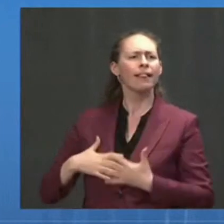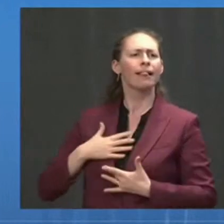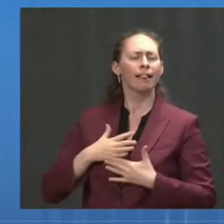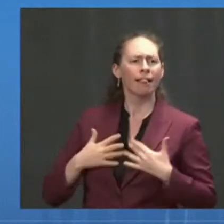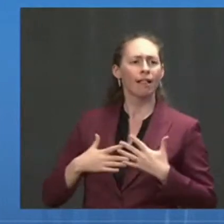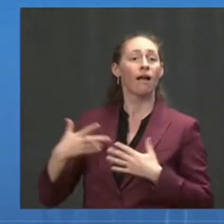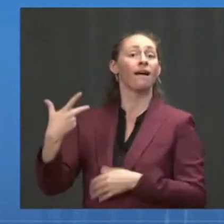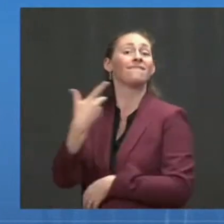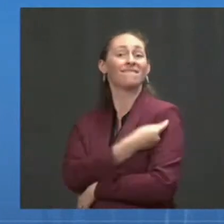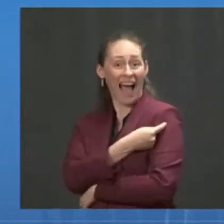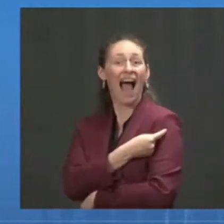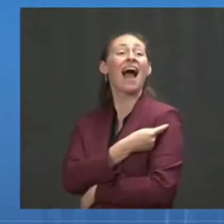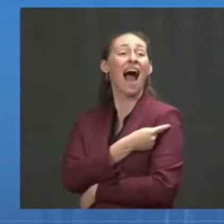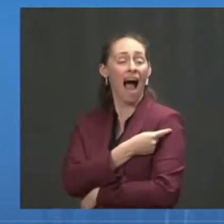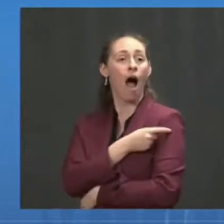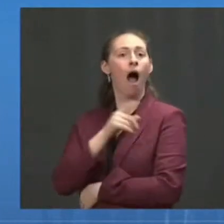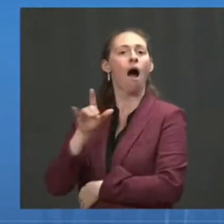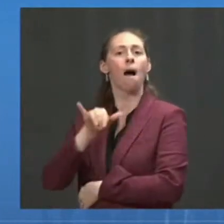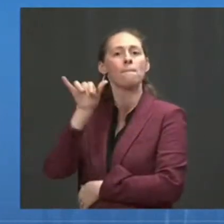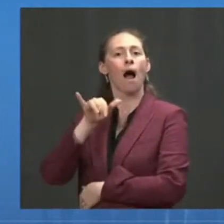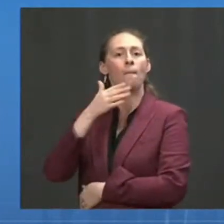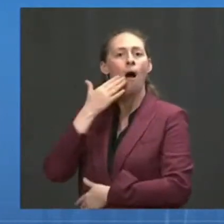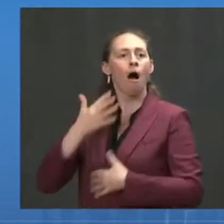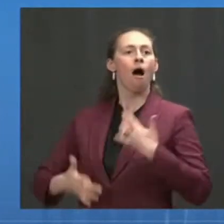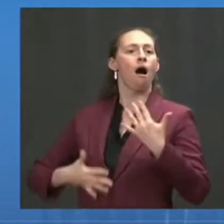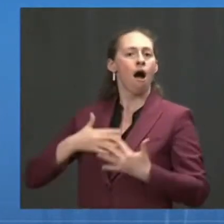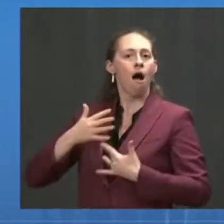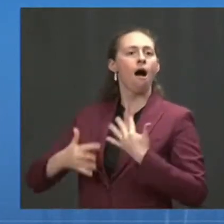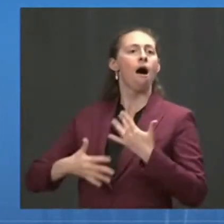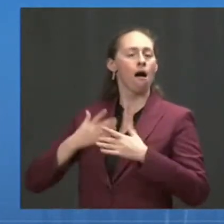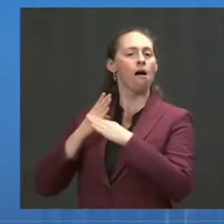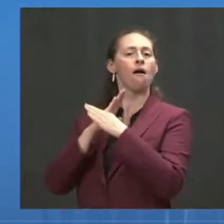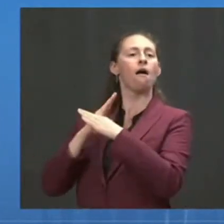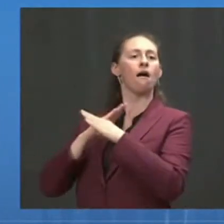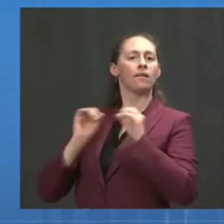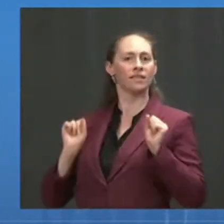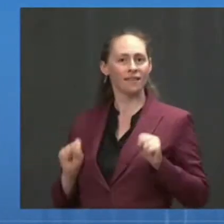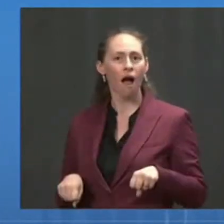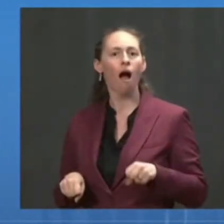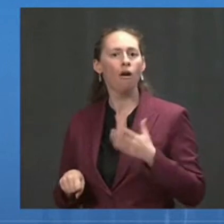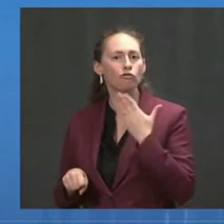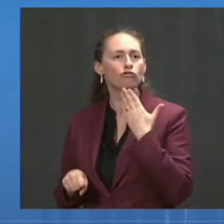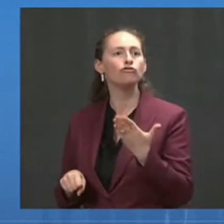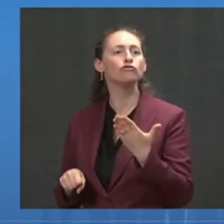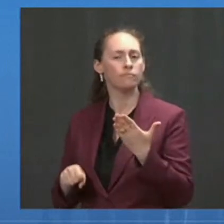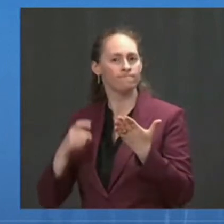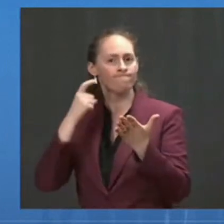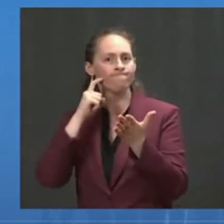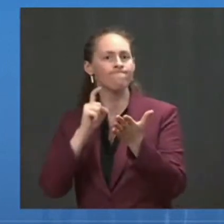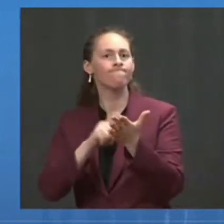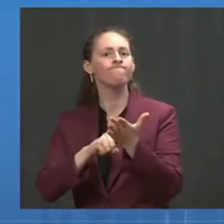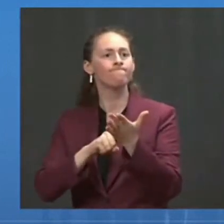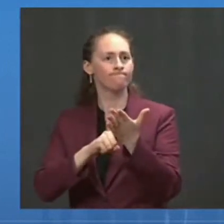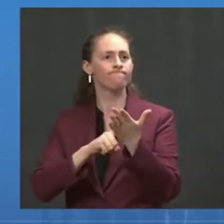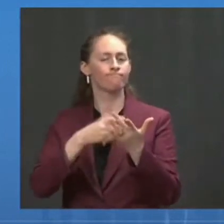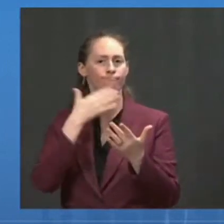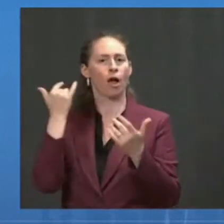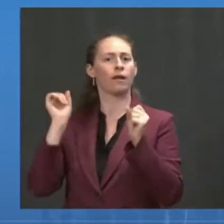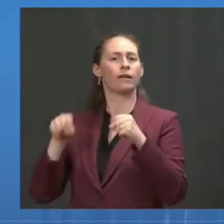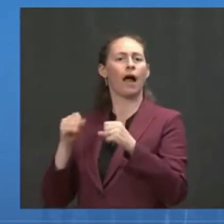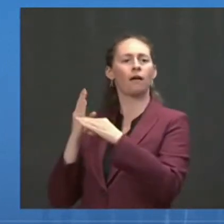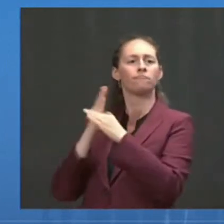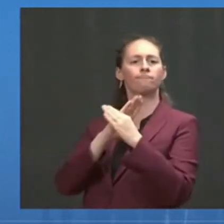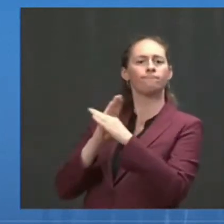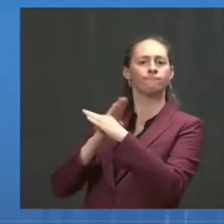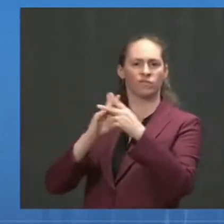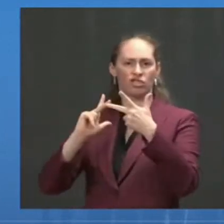to enhance their biological responses to the vaccines, are better protected against COVID-19. The science and resulting data